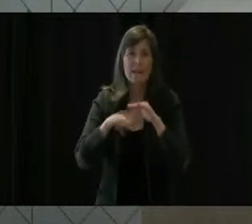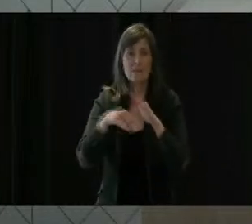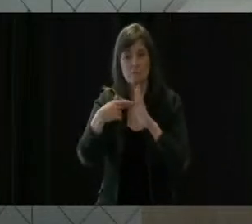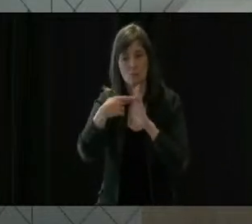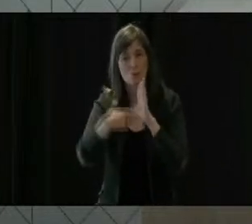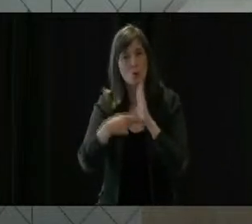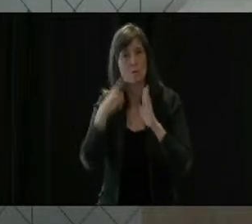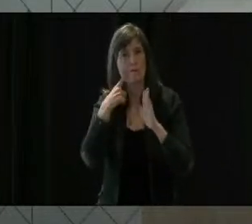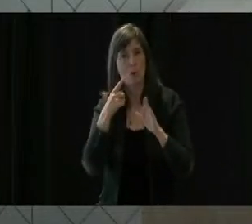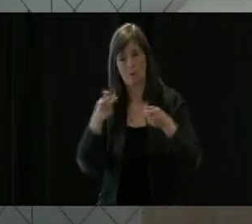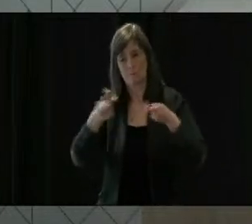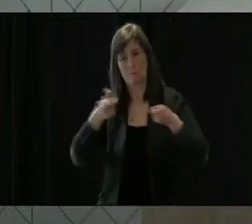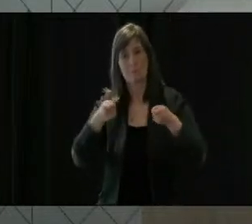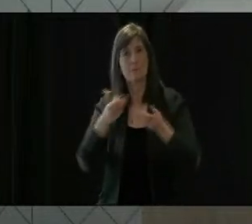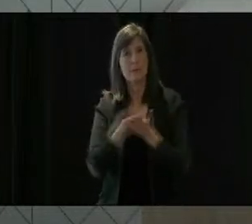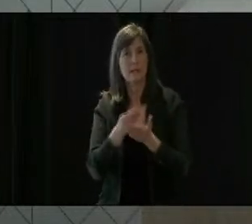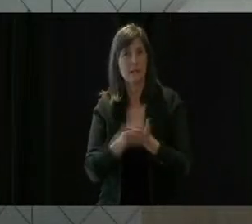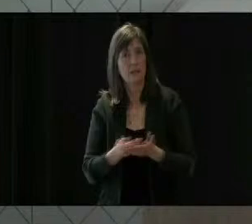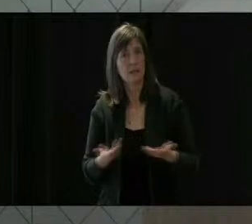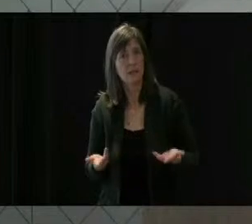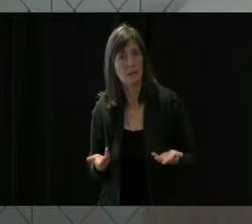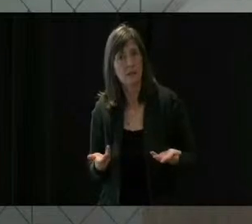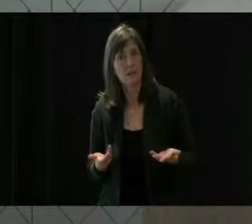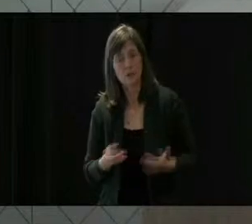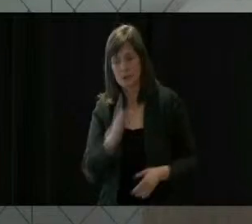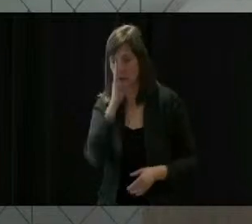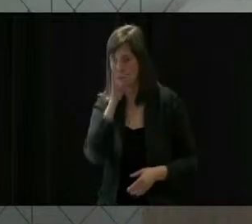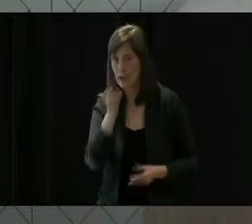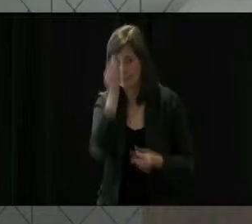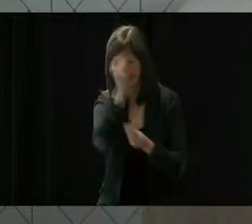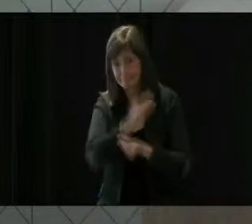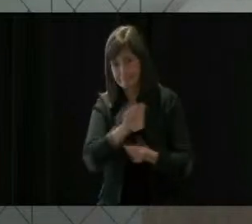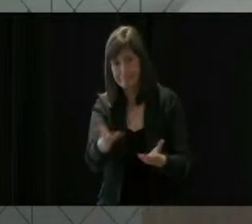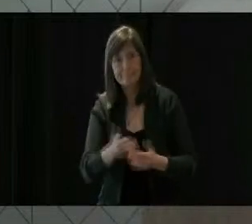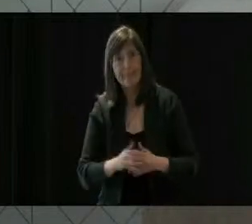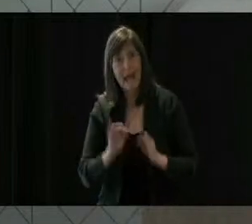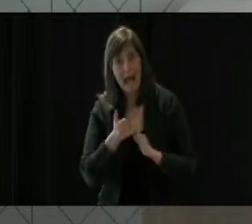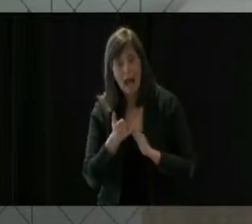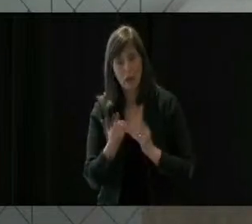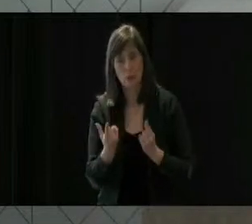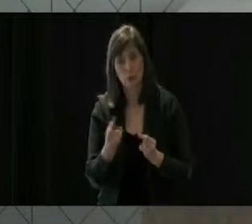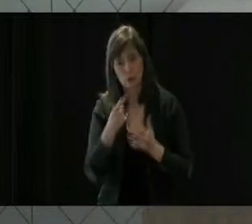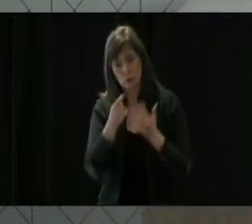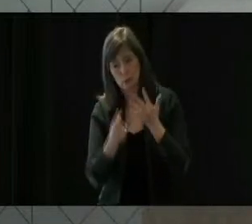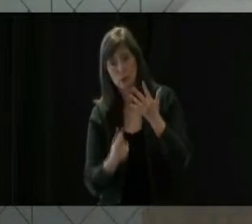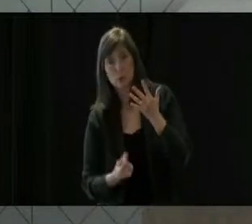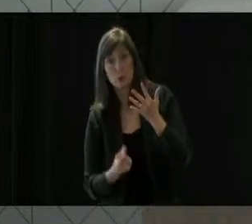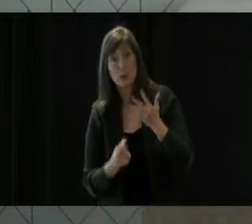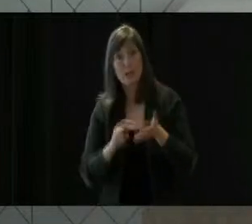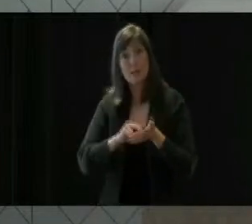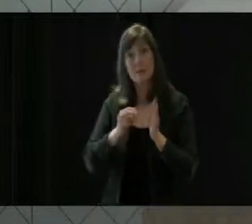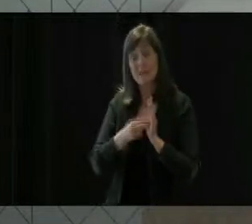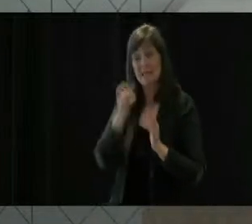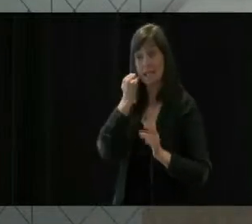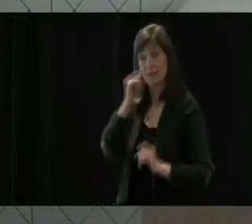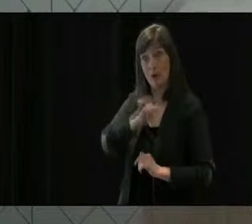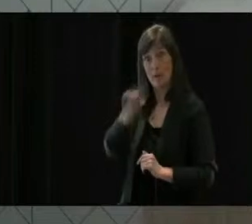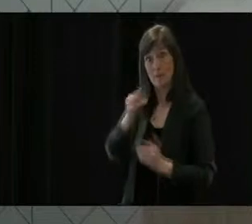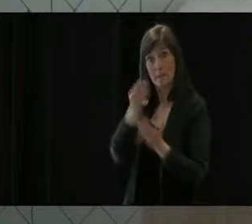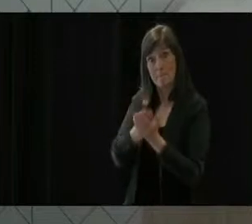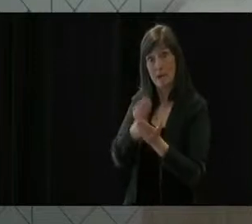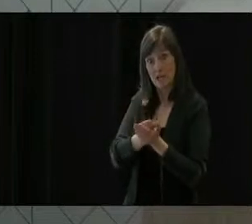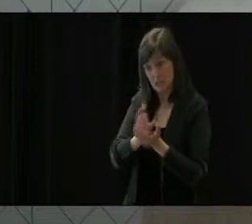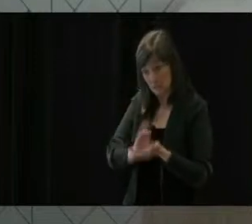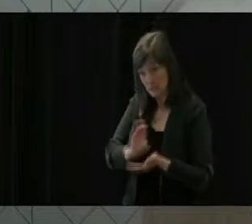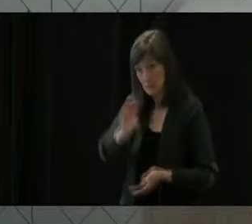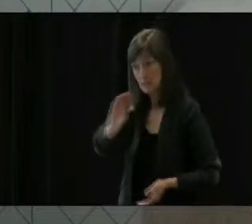management. Put it out there. What are going to be your performance promises?